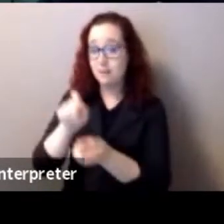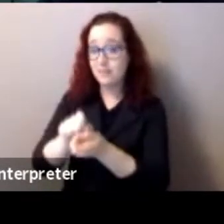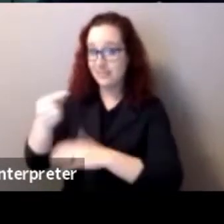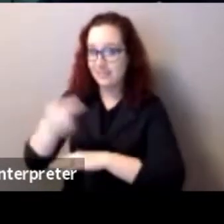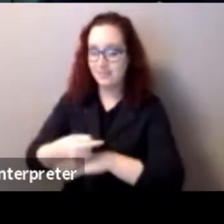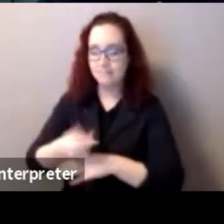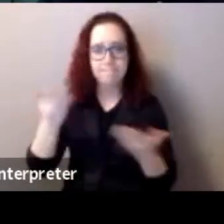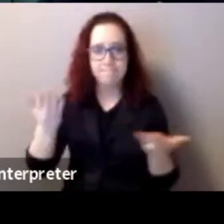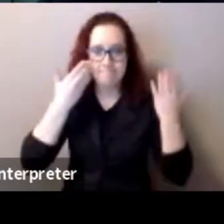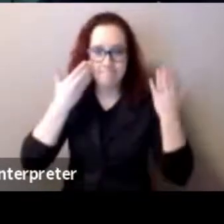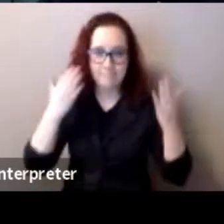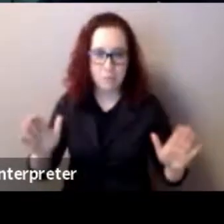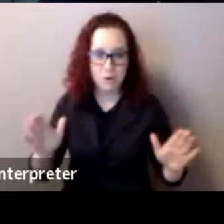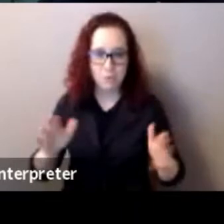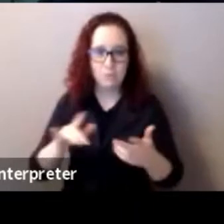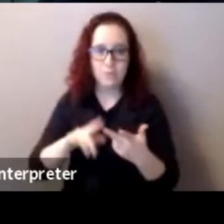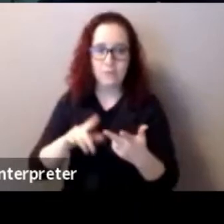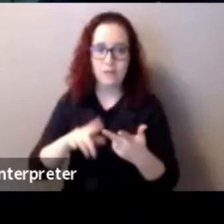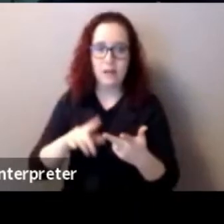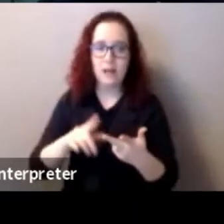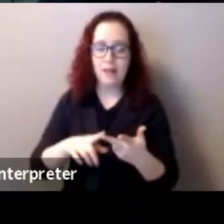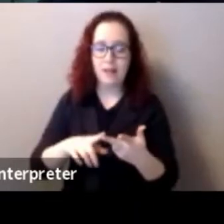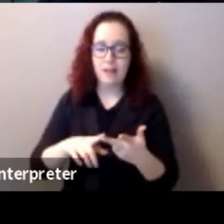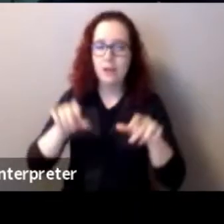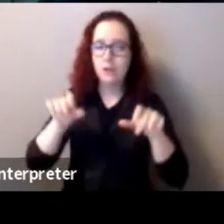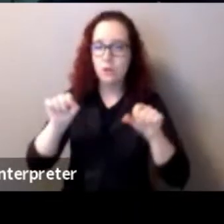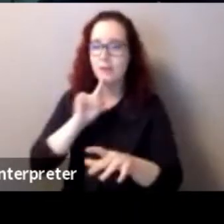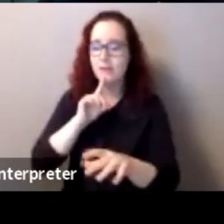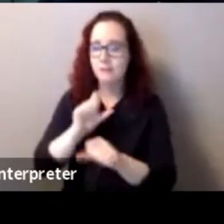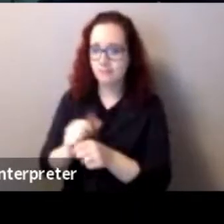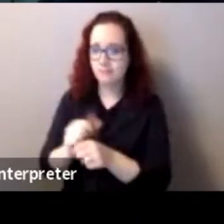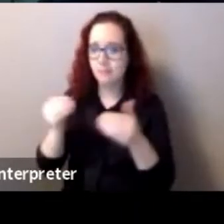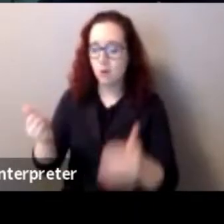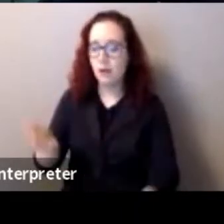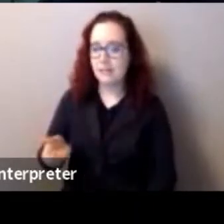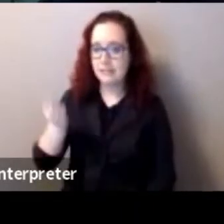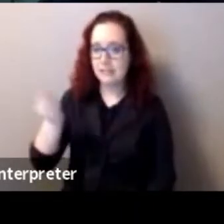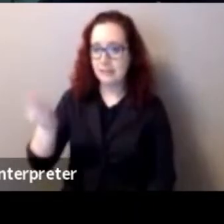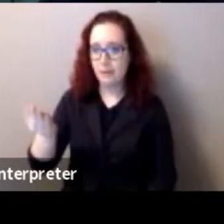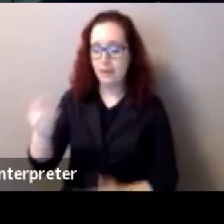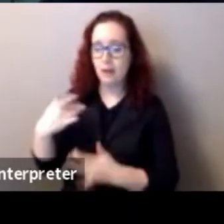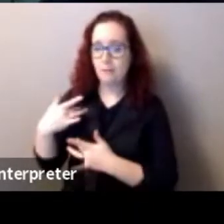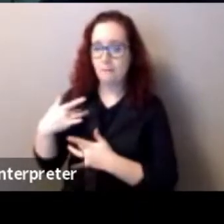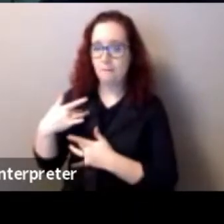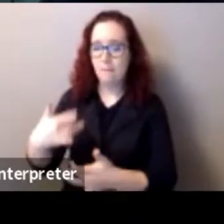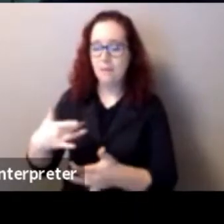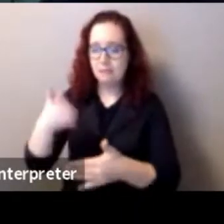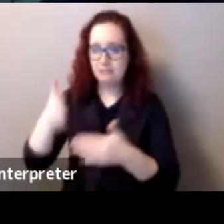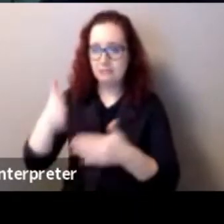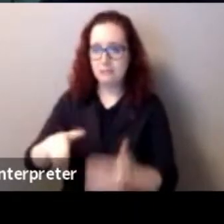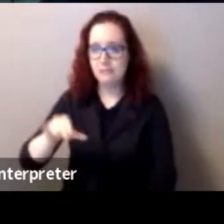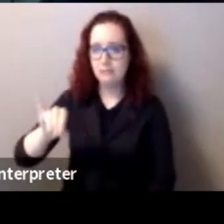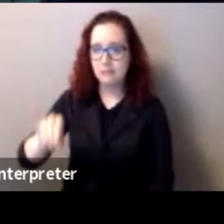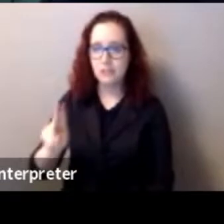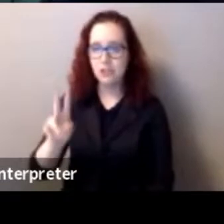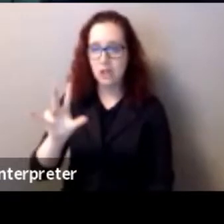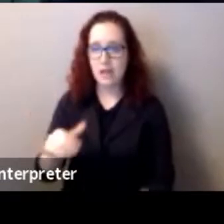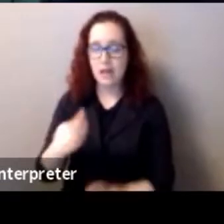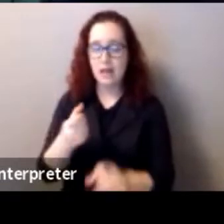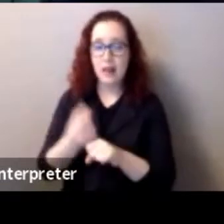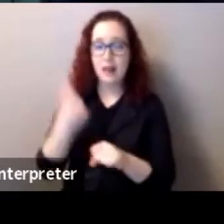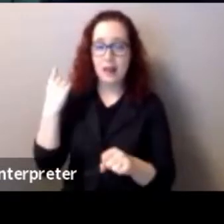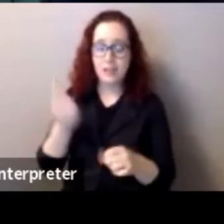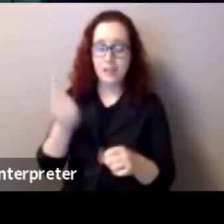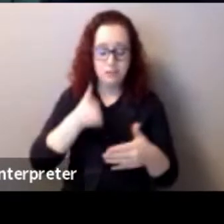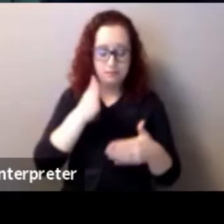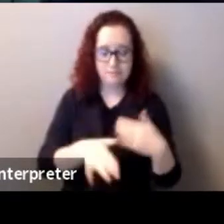And at the same time, the portal for submissions is opened. The portal typically closes in July. I know last year we kept it open until August because of the